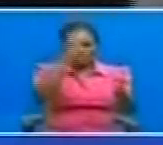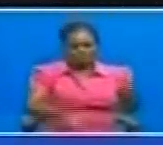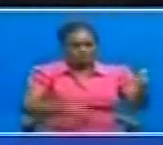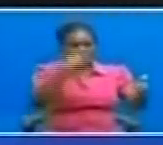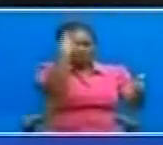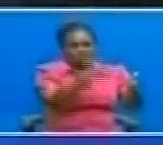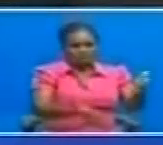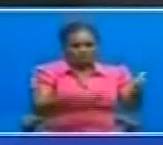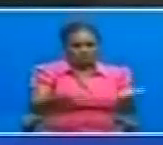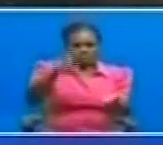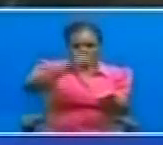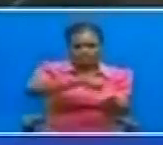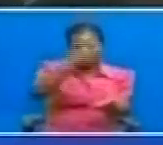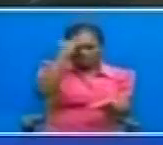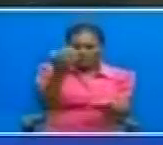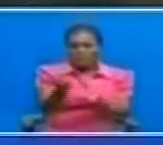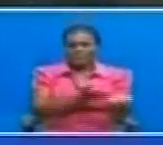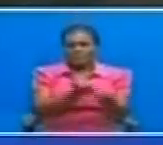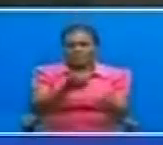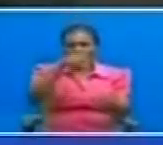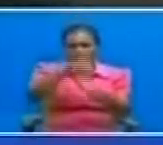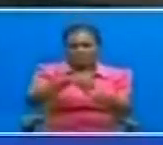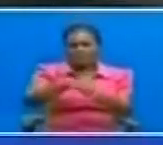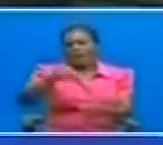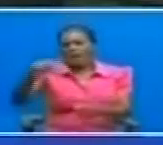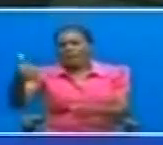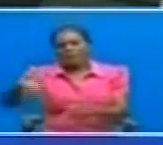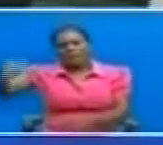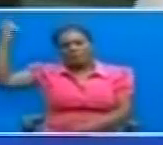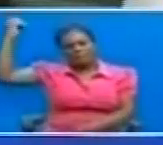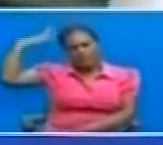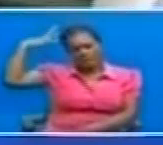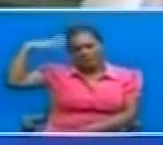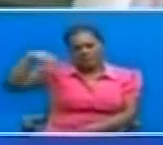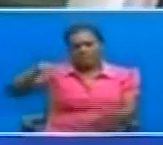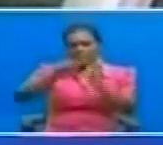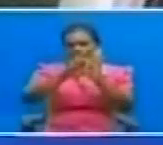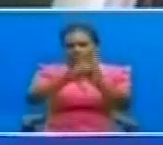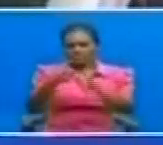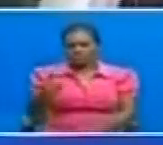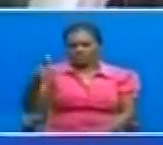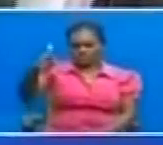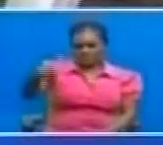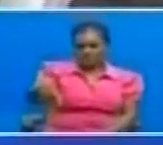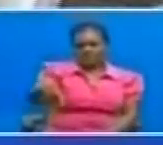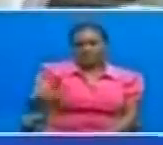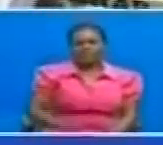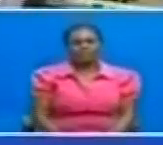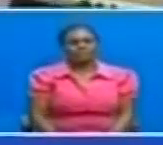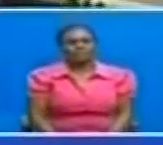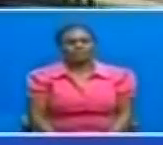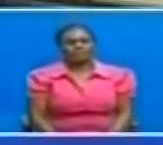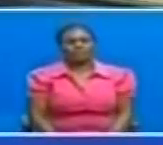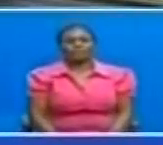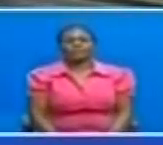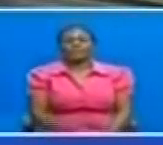business increases as businesses invest in alternative means of electricity, such as diesel-powered generators. As such,